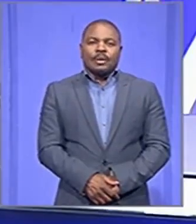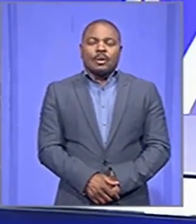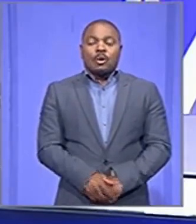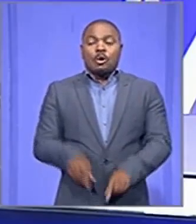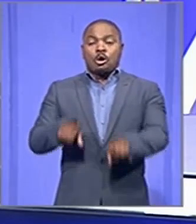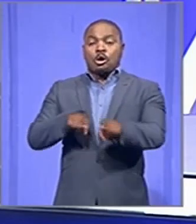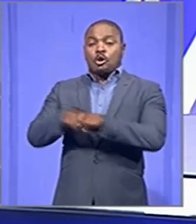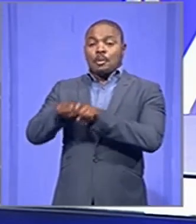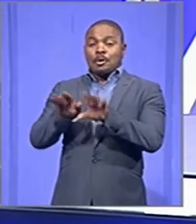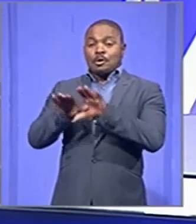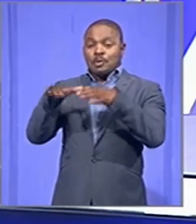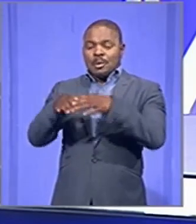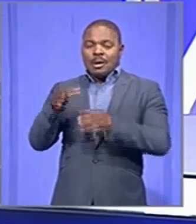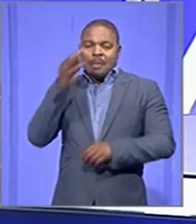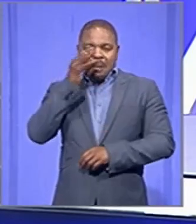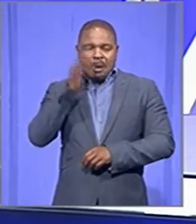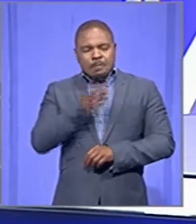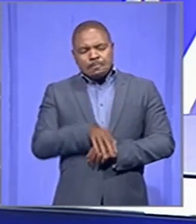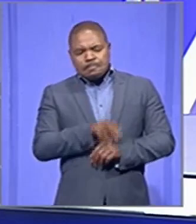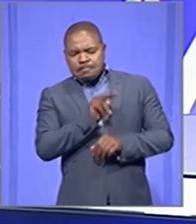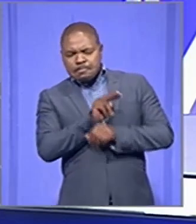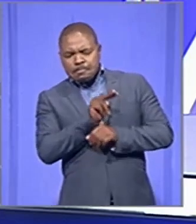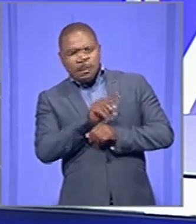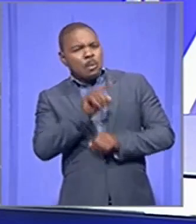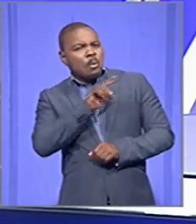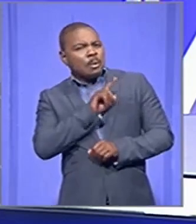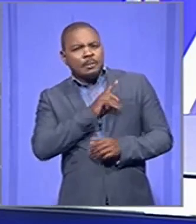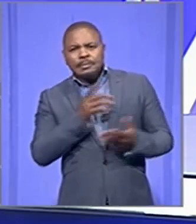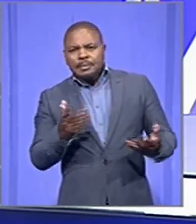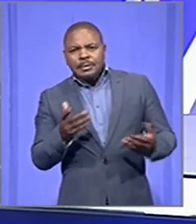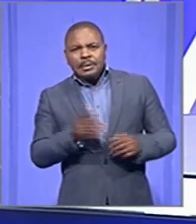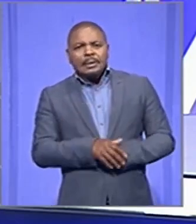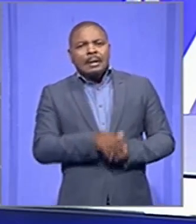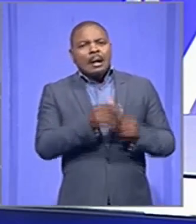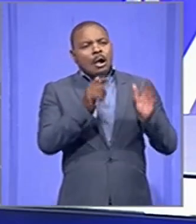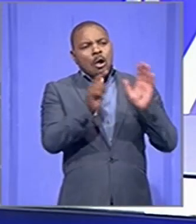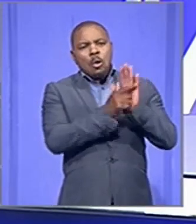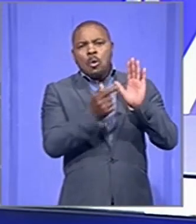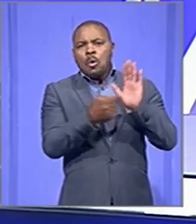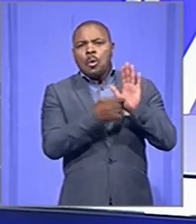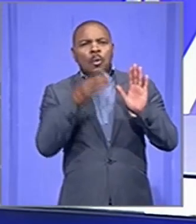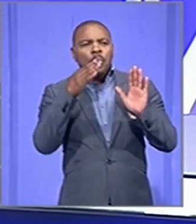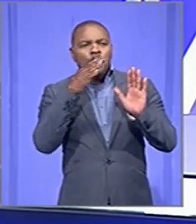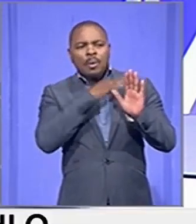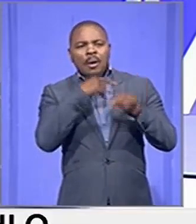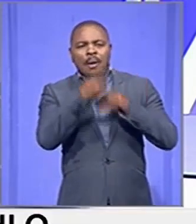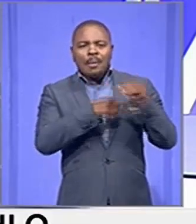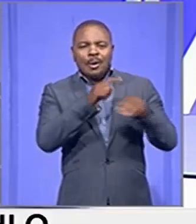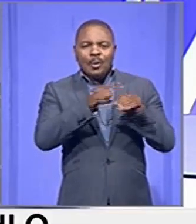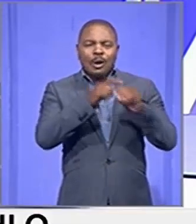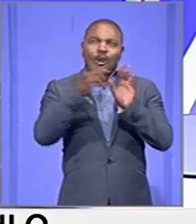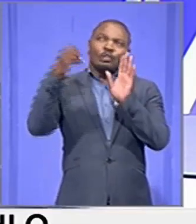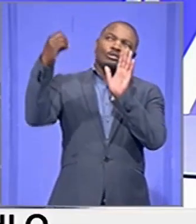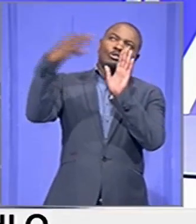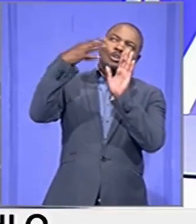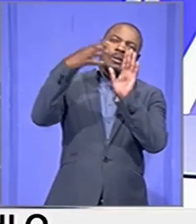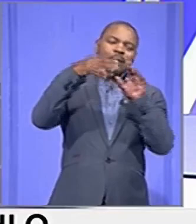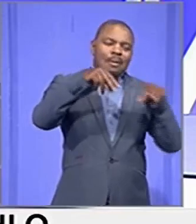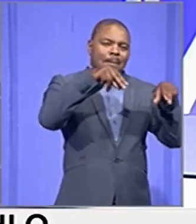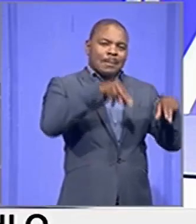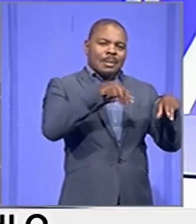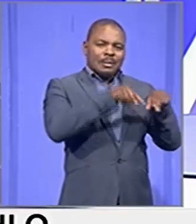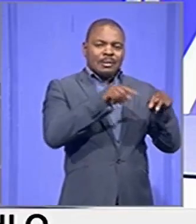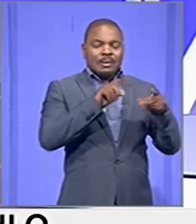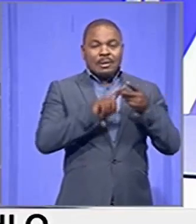Competition Commission e re e beile leihlo ho sebeteng ha molao tabeng ya ho sebediswa ka bongata ha dibeteri tsa disola. Commission e ne e tshwere seboka